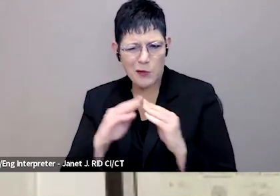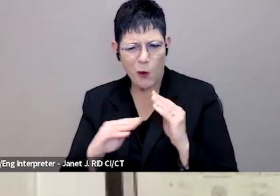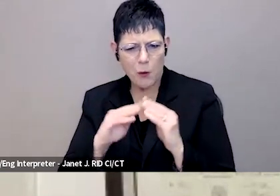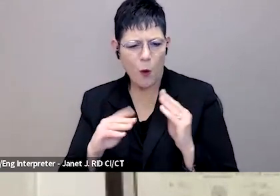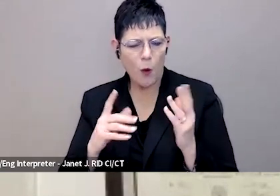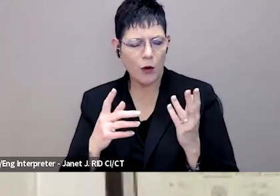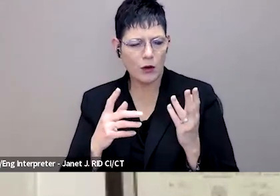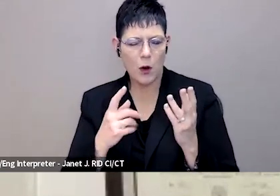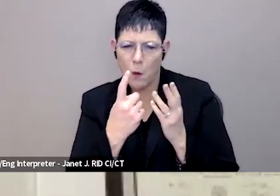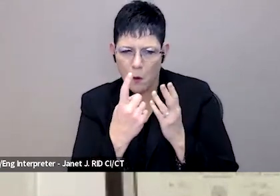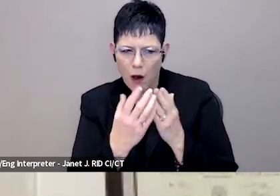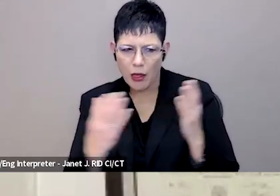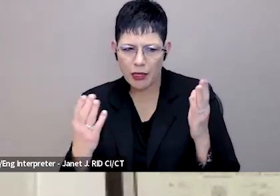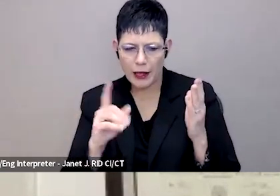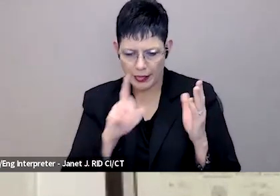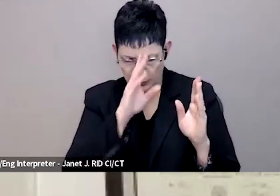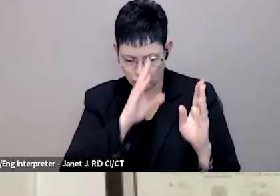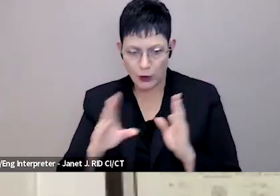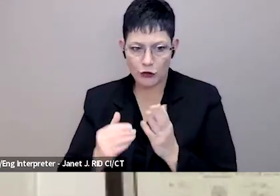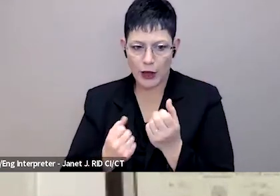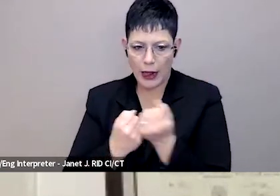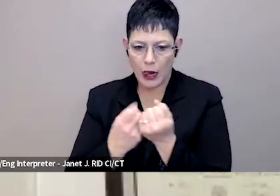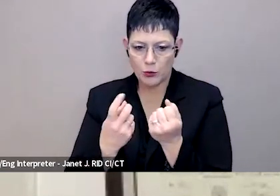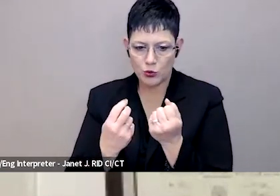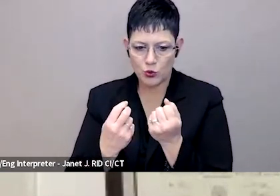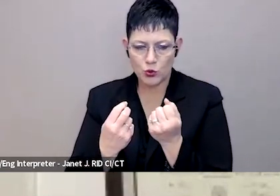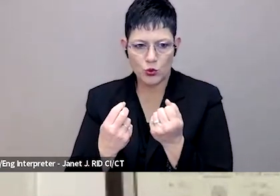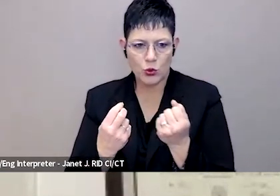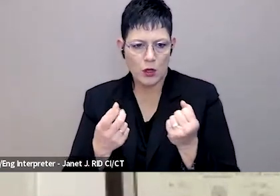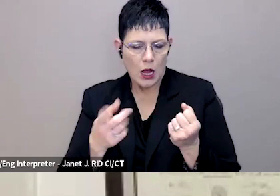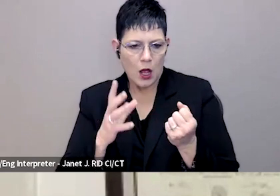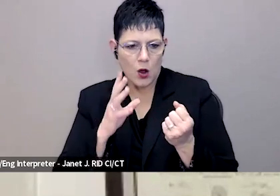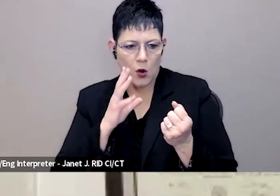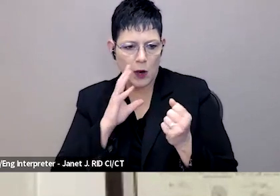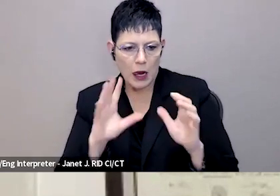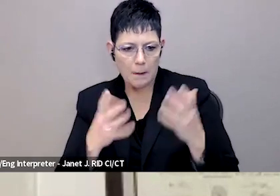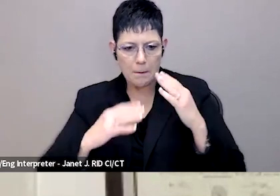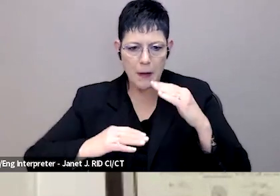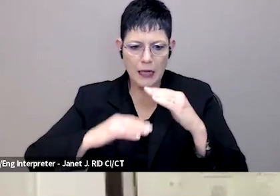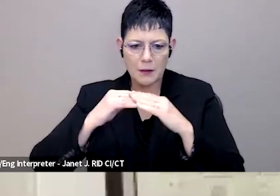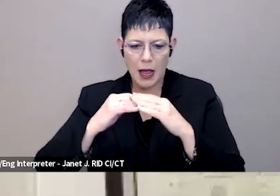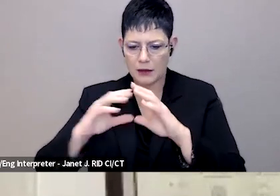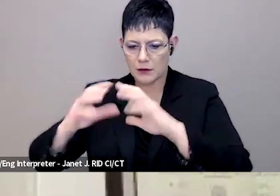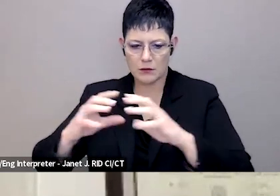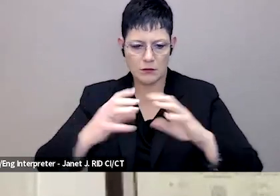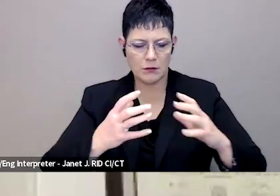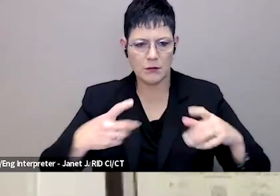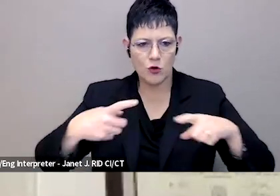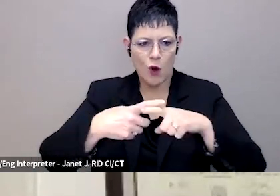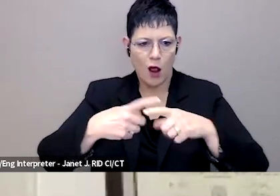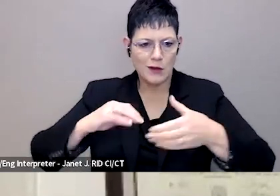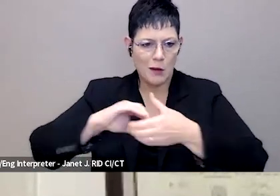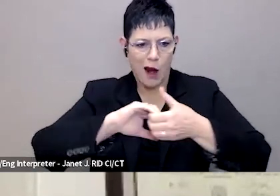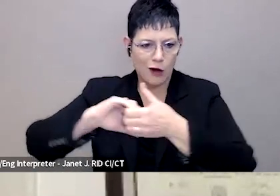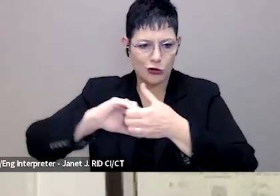to one of the things that the strategies help to do is catalyze cross-sector partnerships, including between organizations on